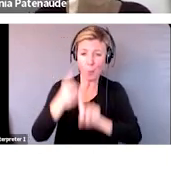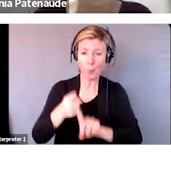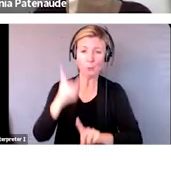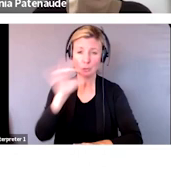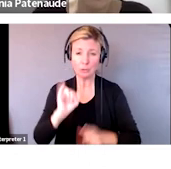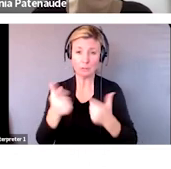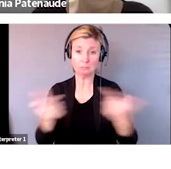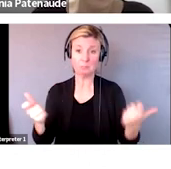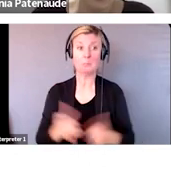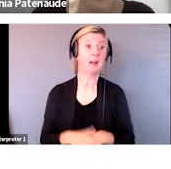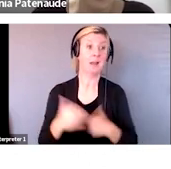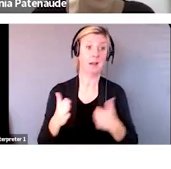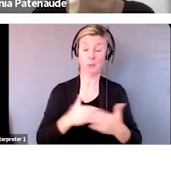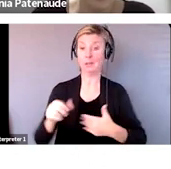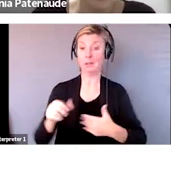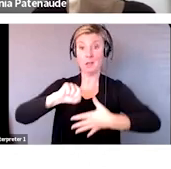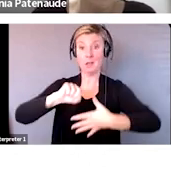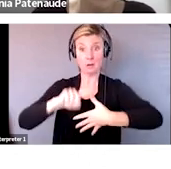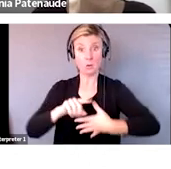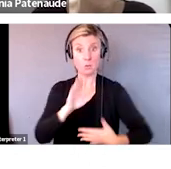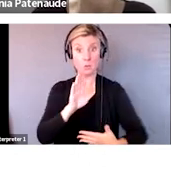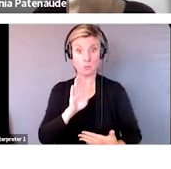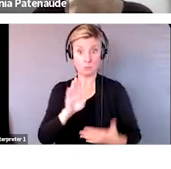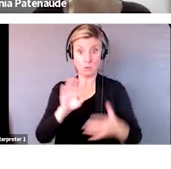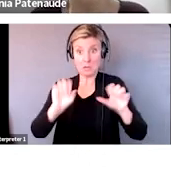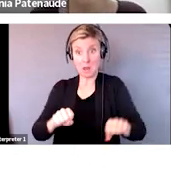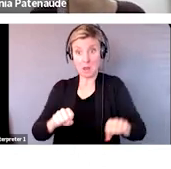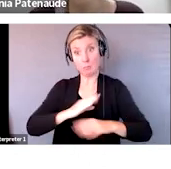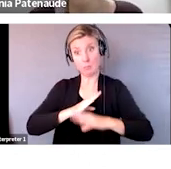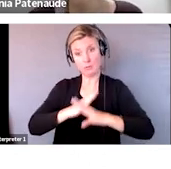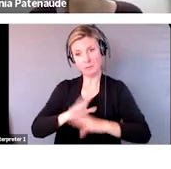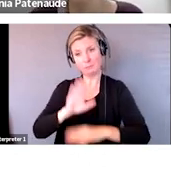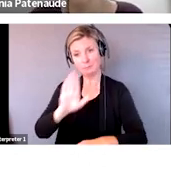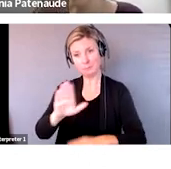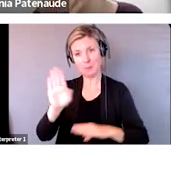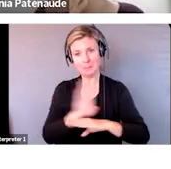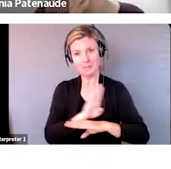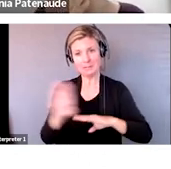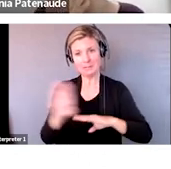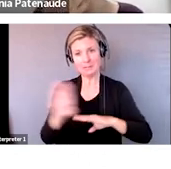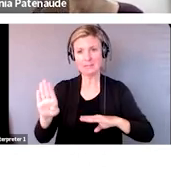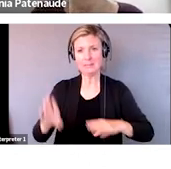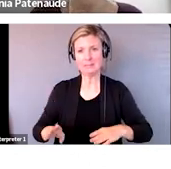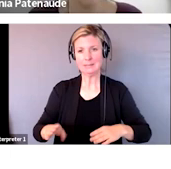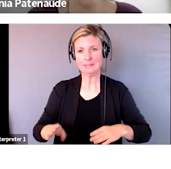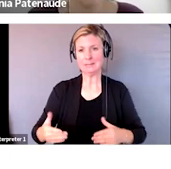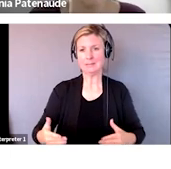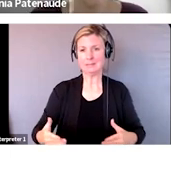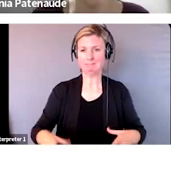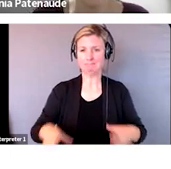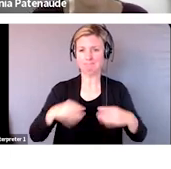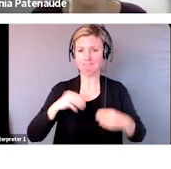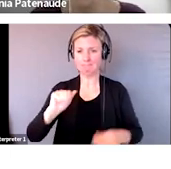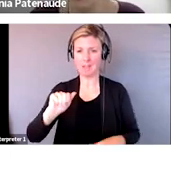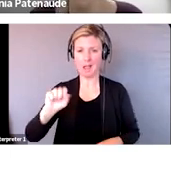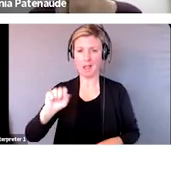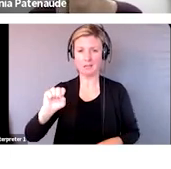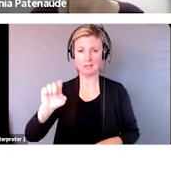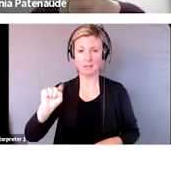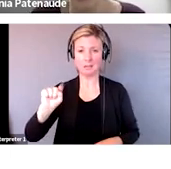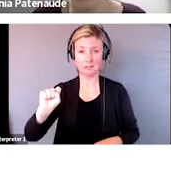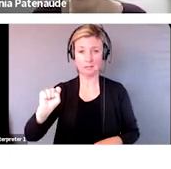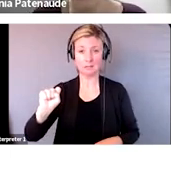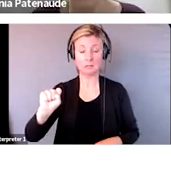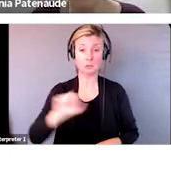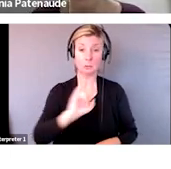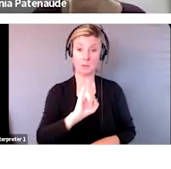protect your business assets. It can and you have different types of IP rights that will protect different aspects